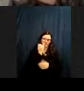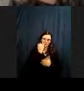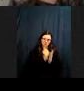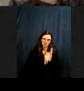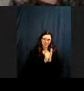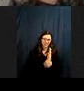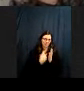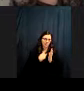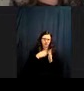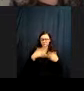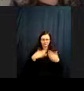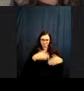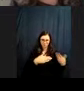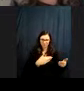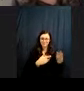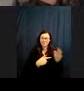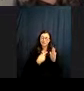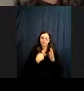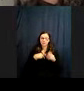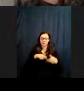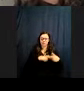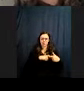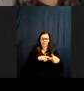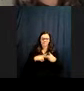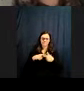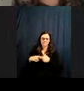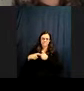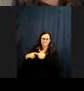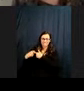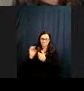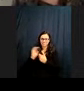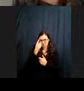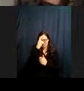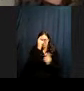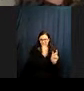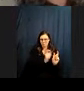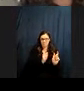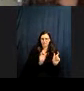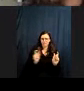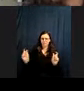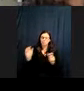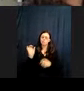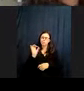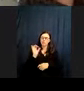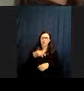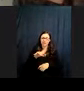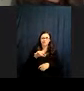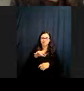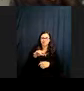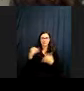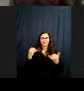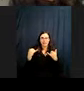out. And other times we break up our thinking. So it definitely is playing around